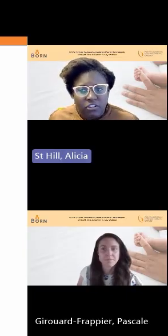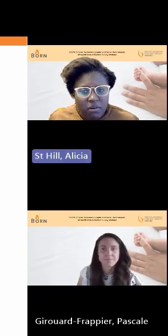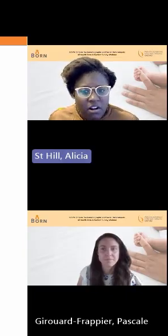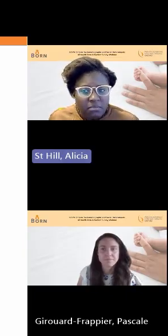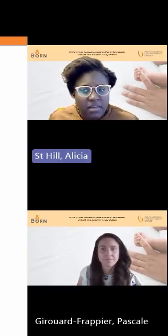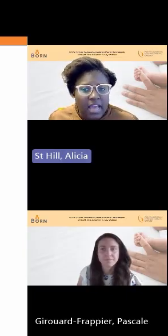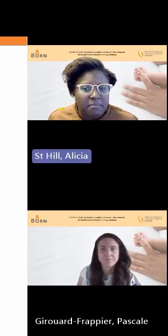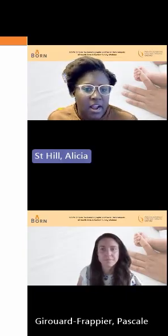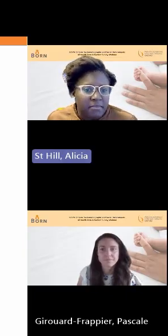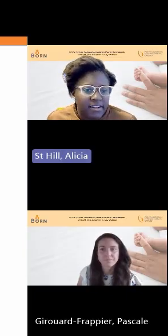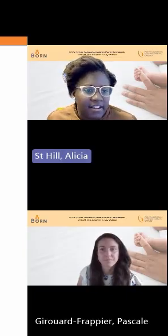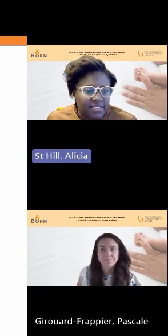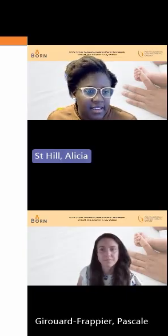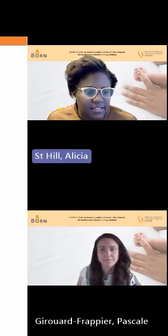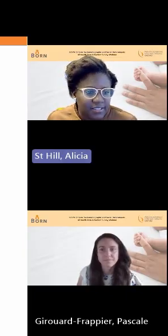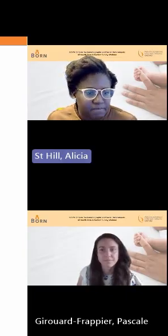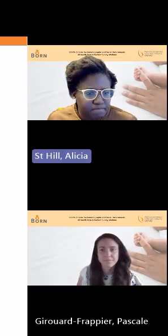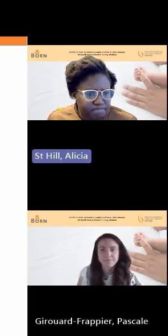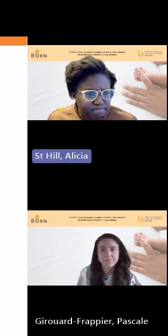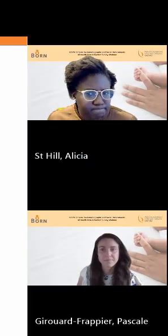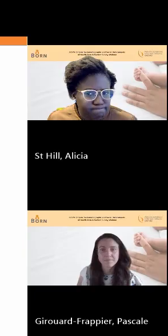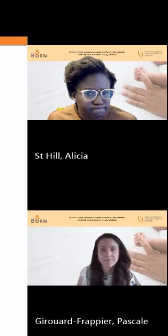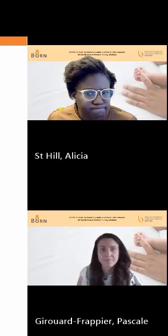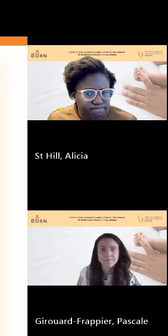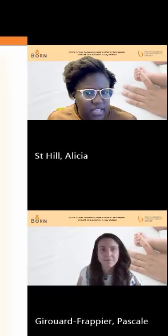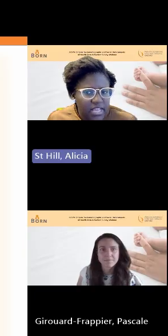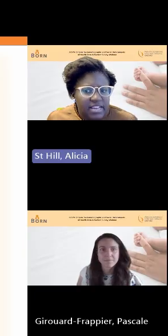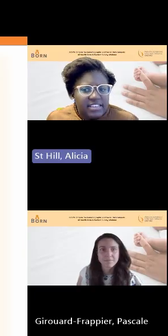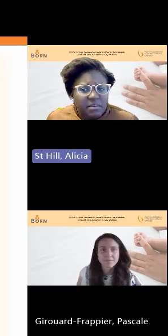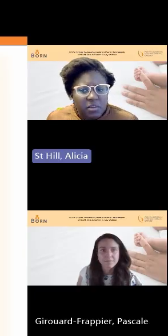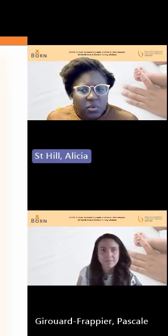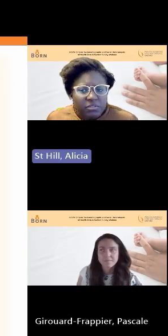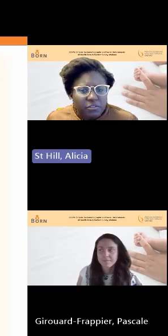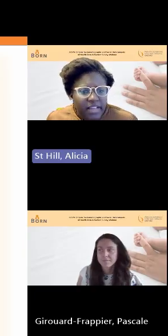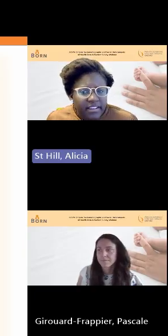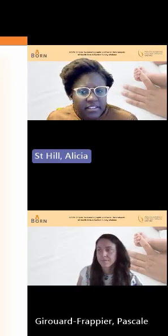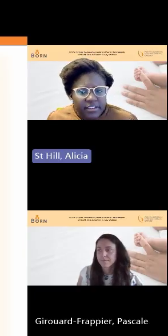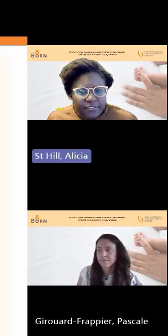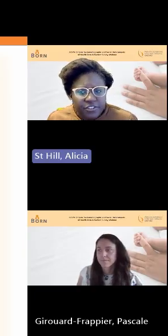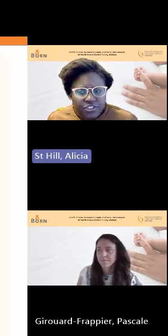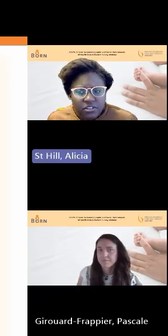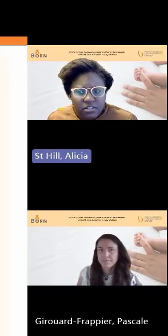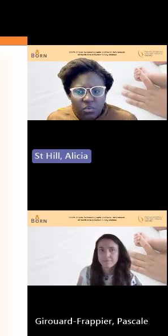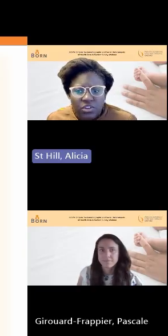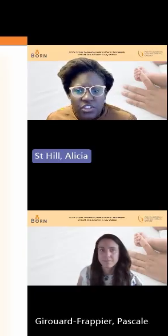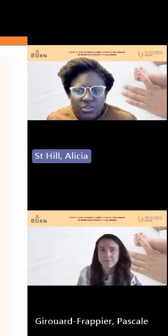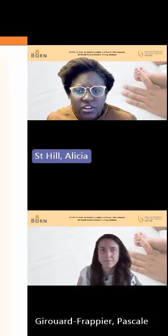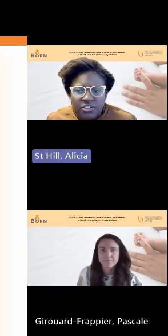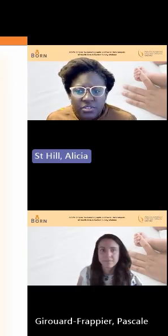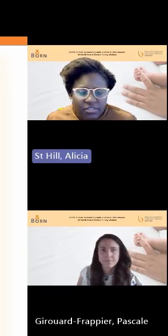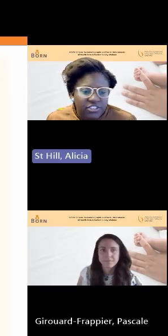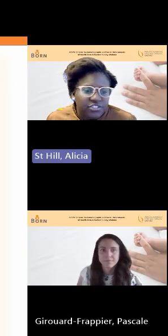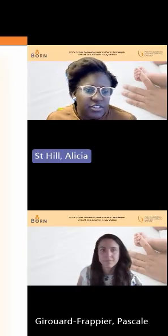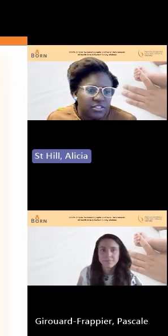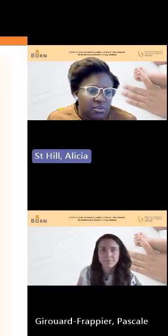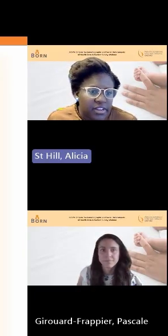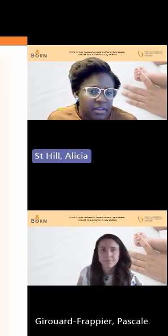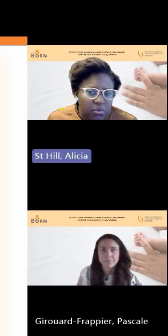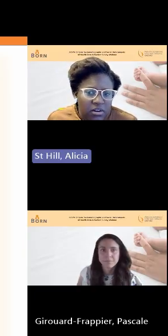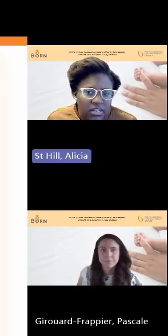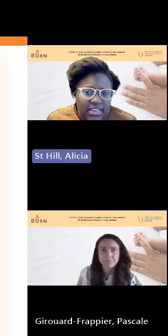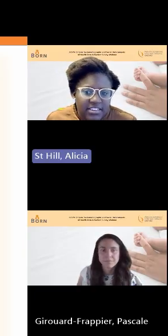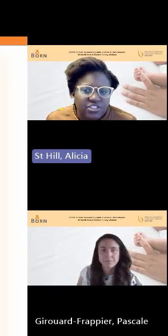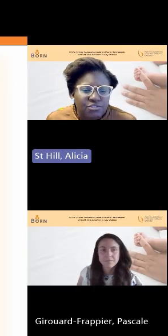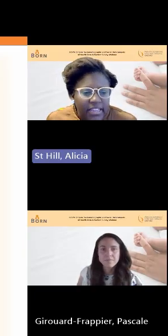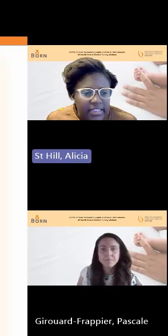prenatal, postpartum, and primary care settings. Some of the work we planned in the near future will use our unique registry authority